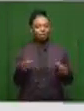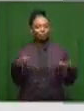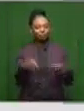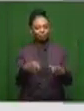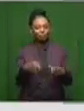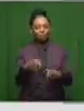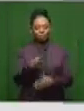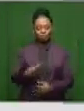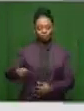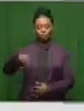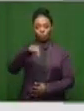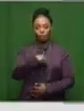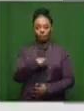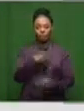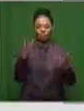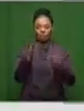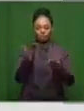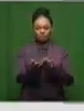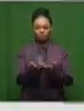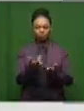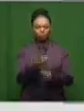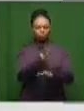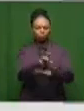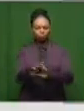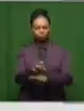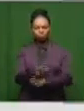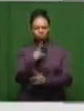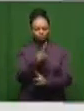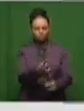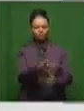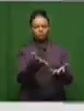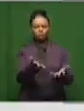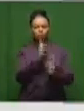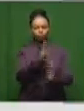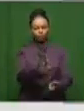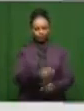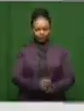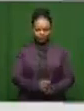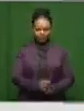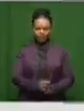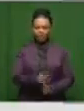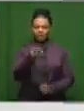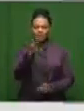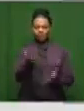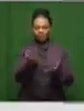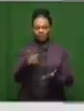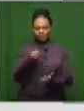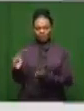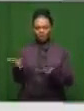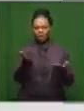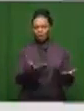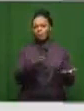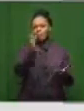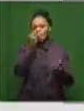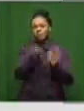the people that can can fill everybody in on that. So if we can get that established then and I think I really welcome the media's